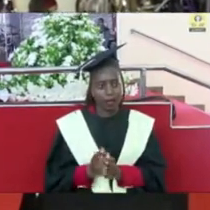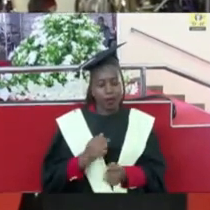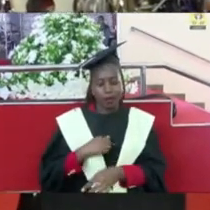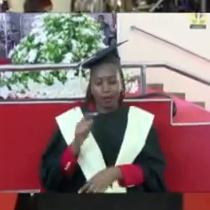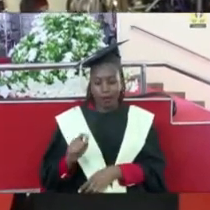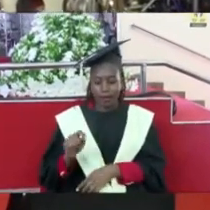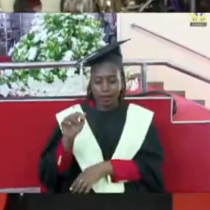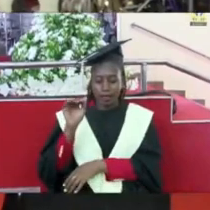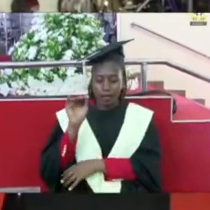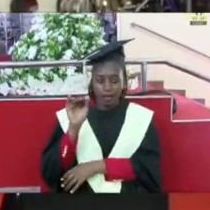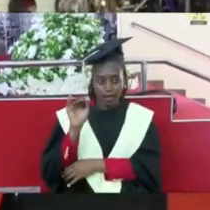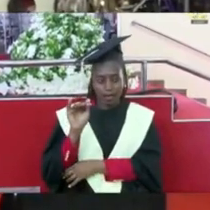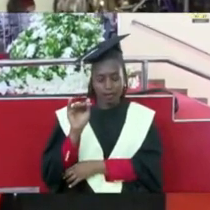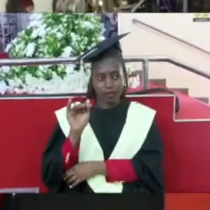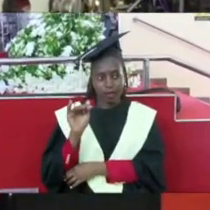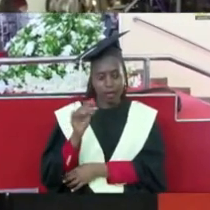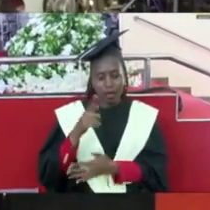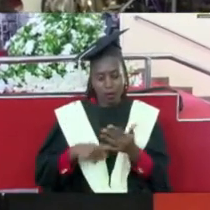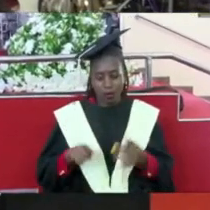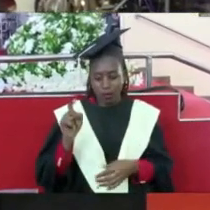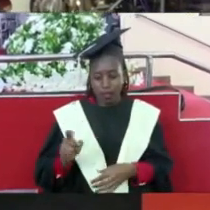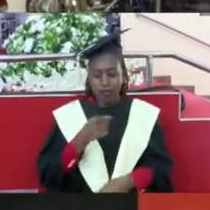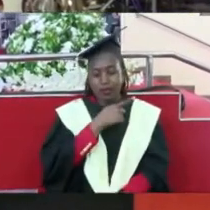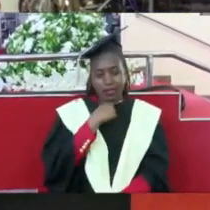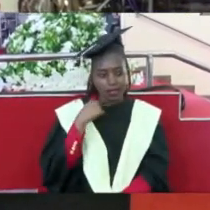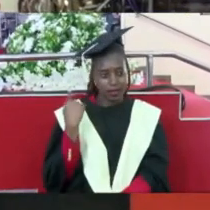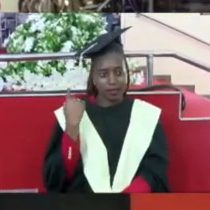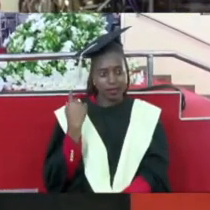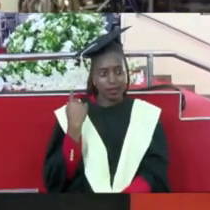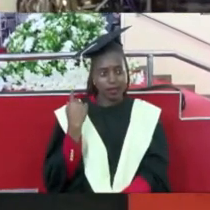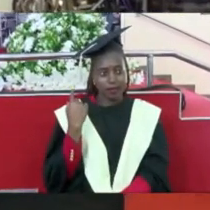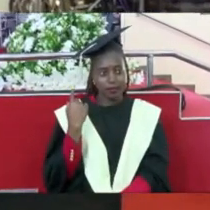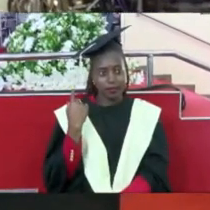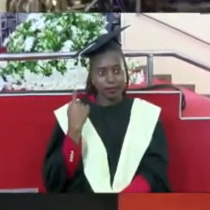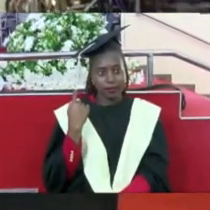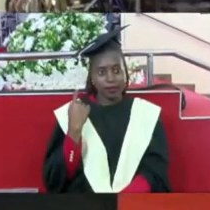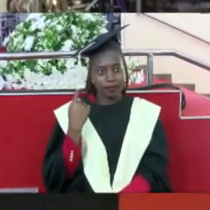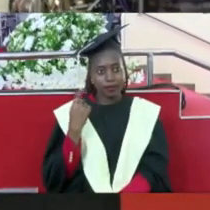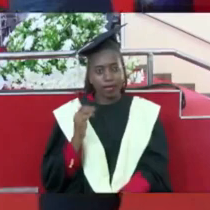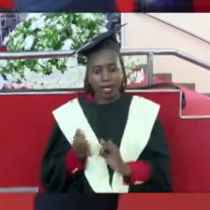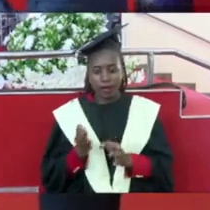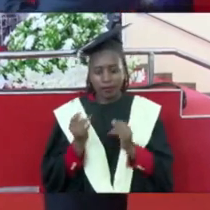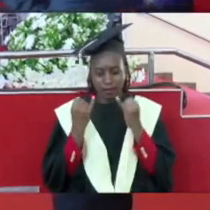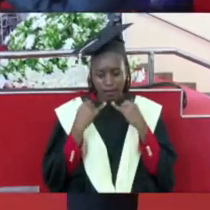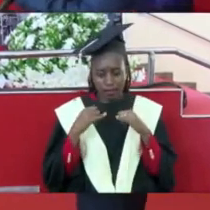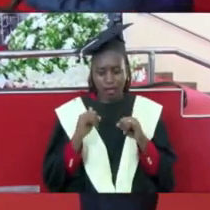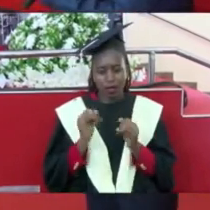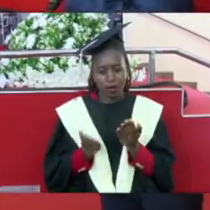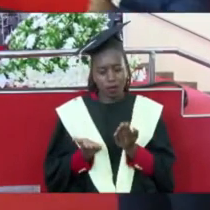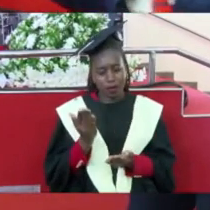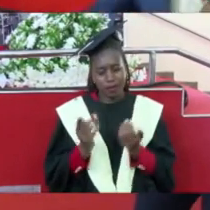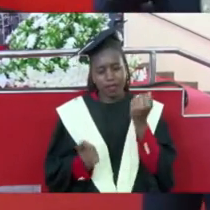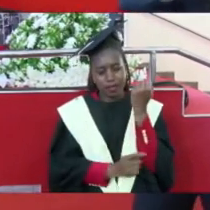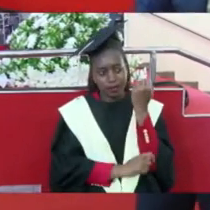him what needs to be killed, whether it is a trial or temptation. Die by